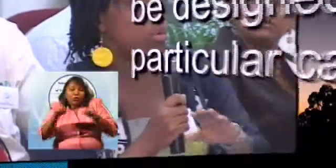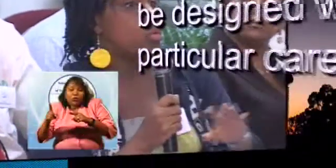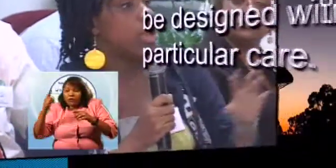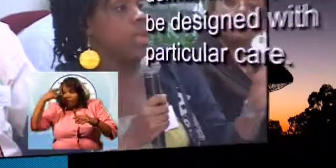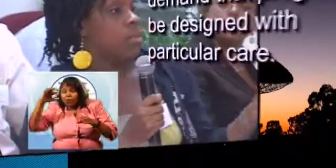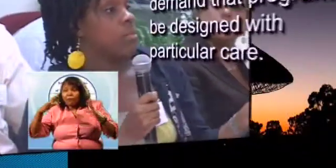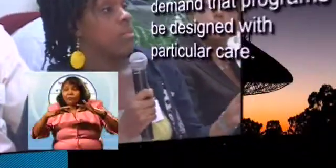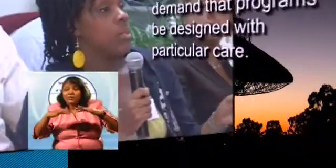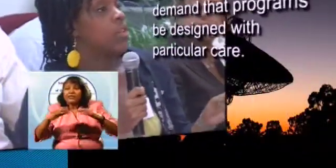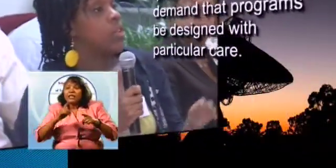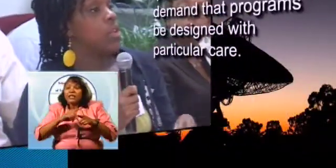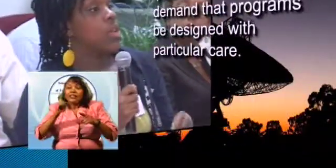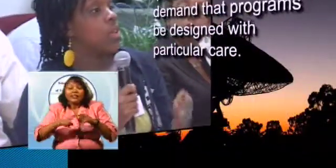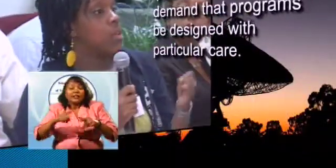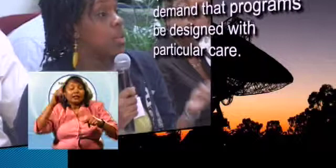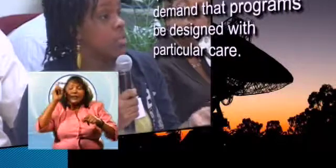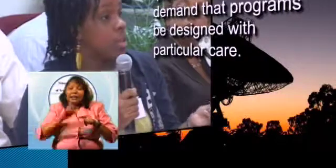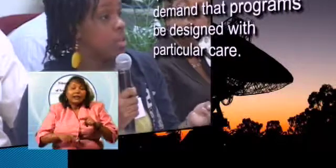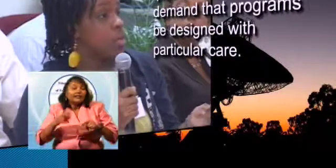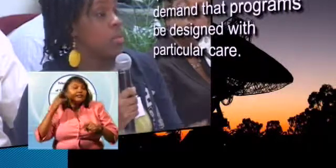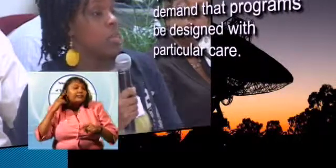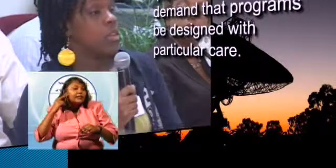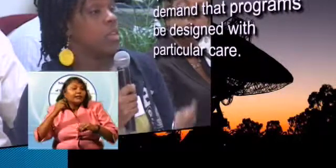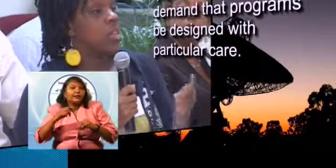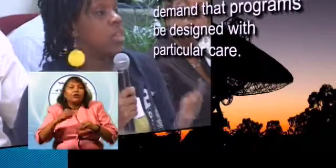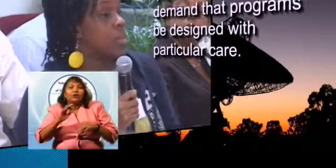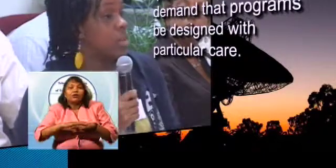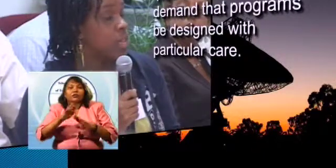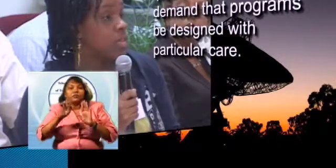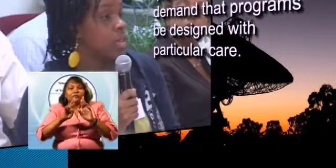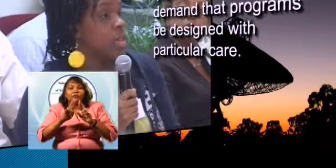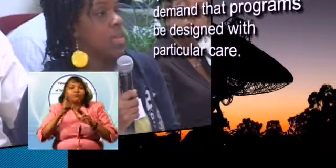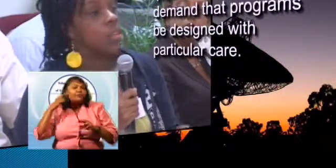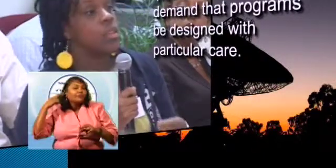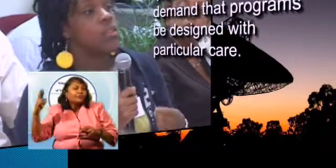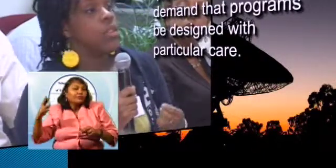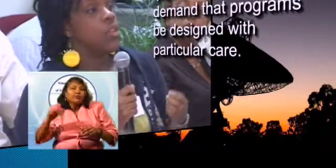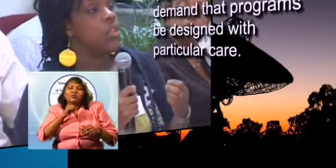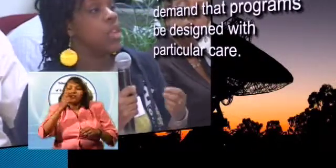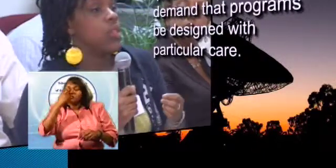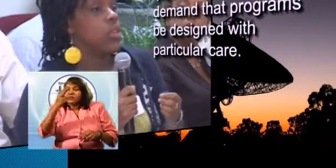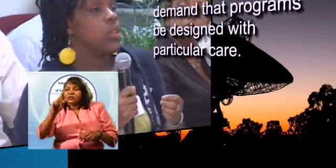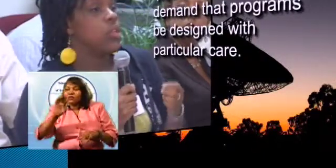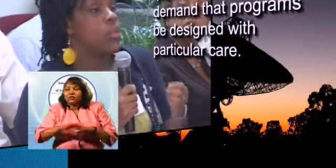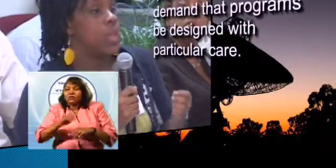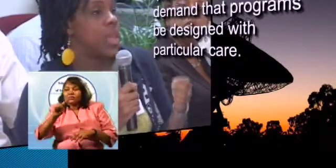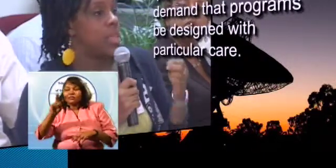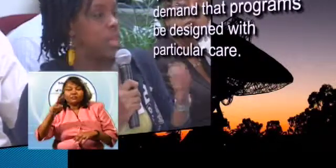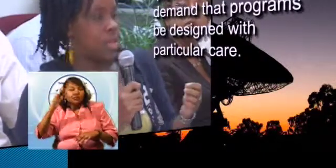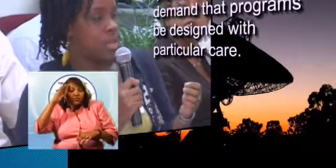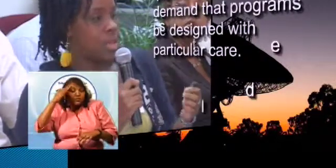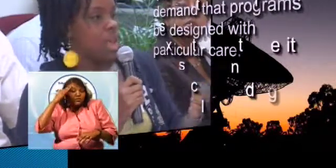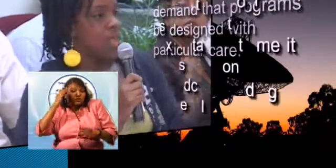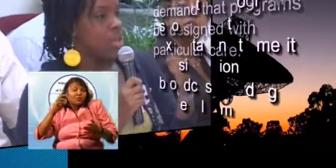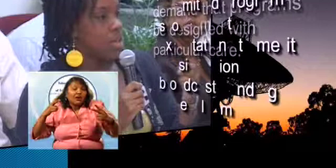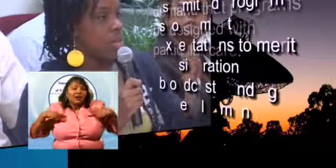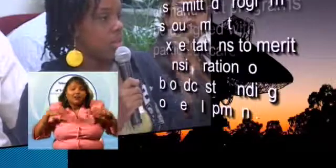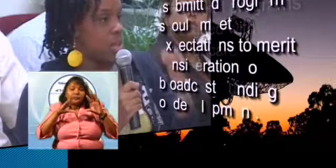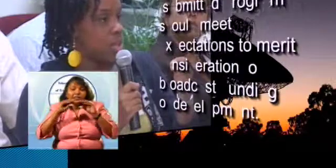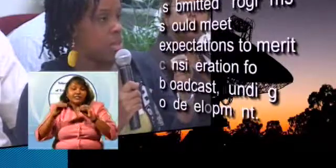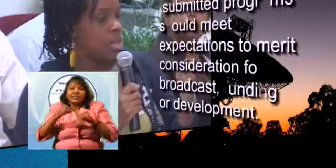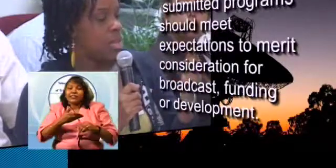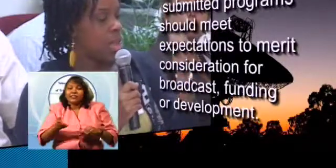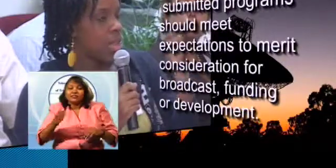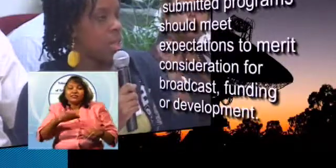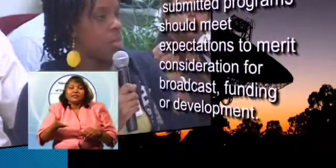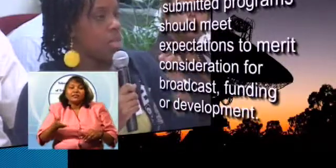there's no way that you're going to hear them on the radio, you're not going to see them on TV, you're not even going to know they exist. And these are